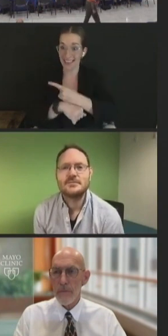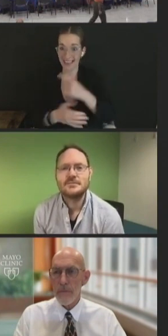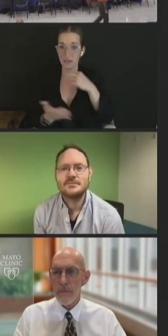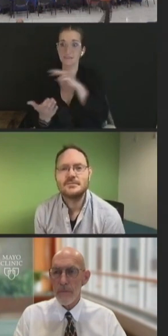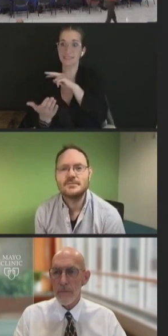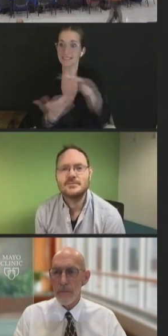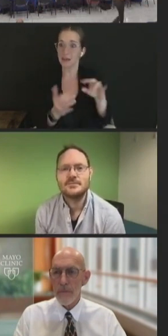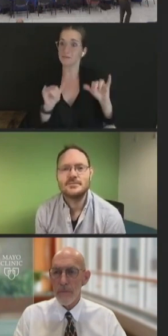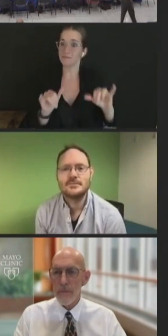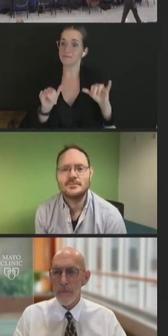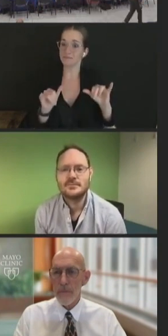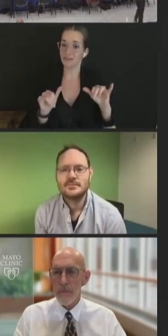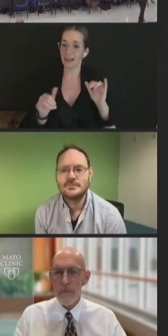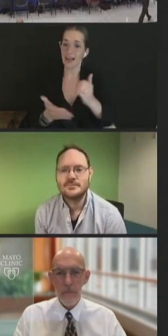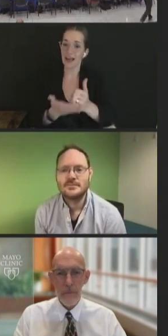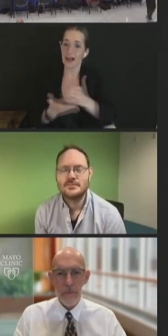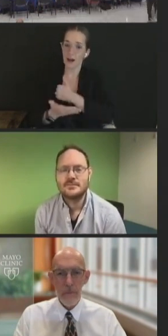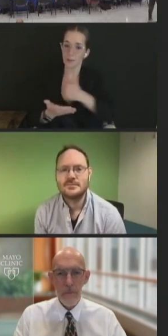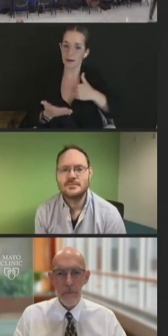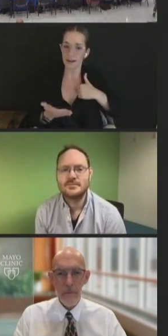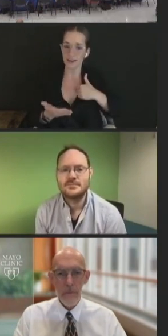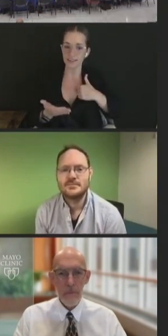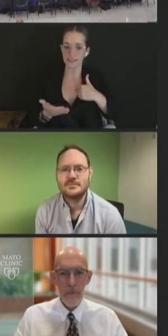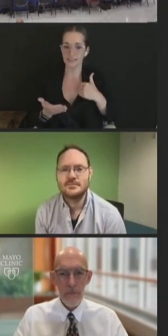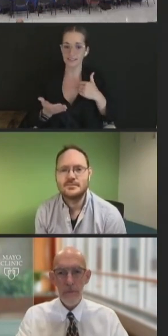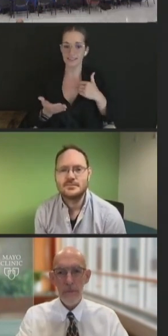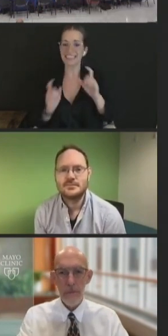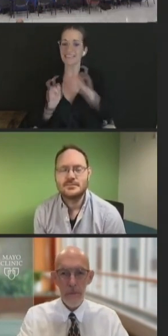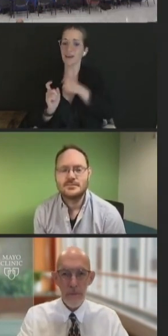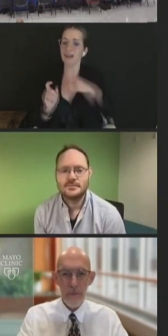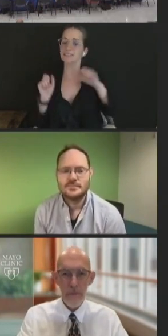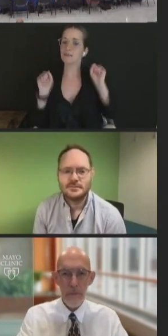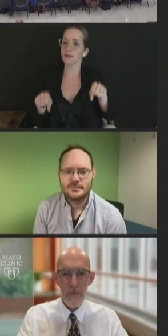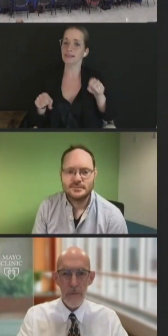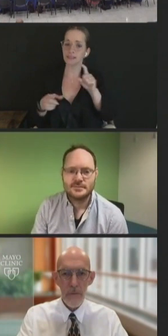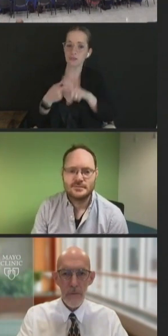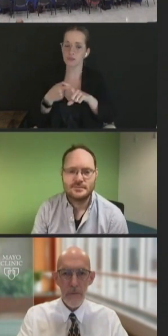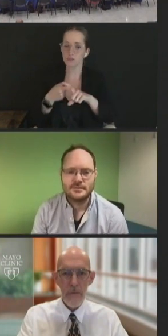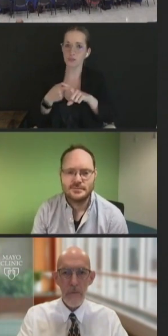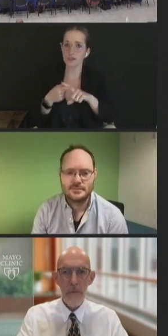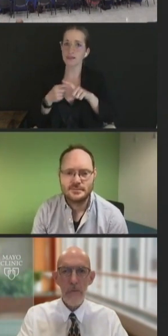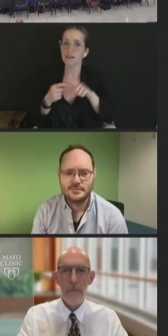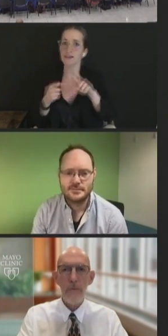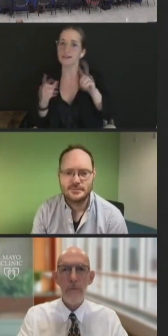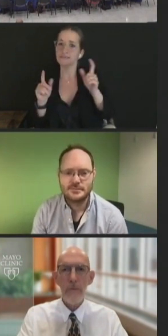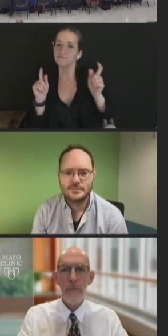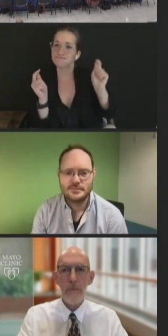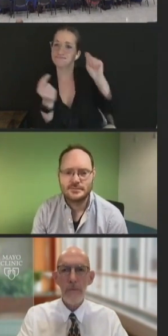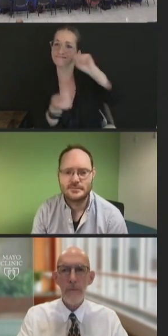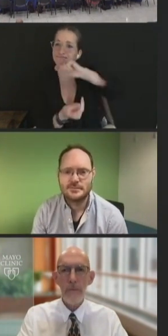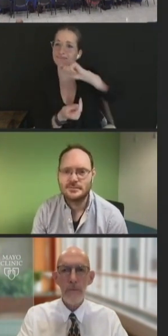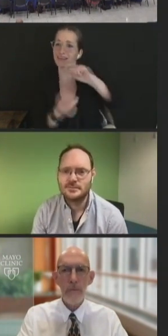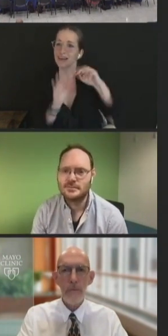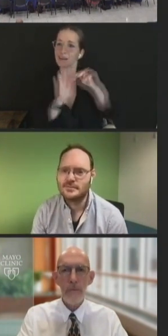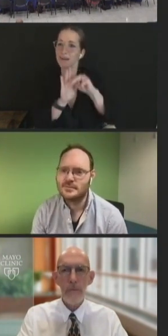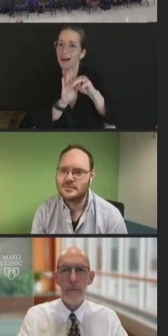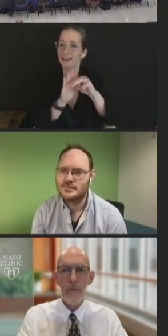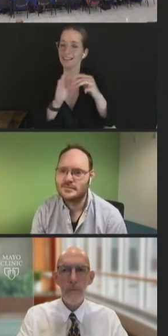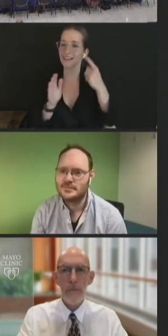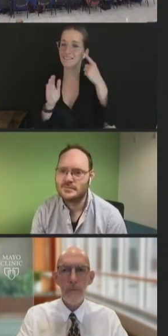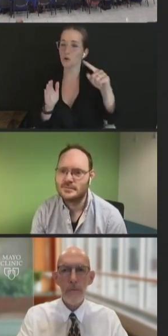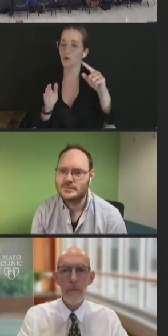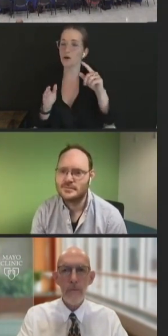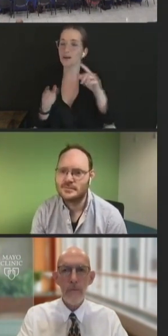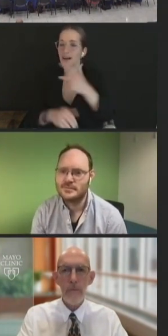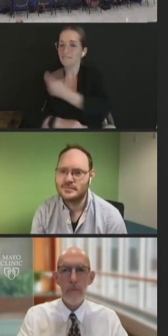front load the ability to move new types, new paradigms for vaccine therapies into the